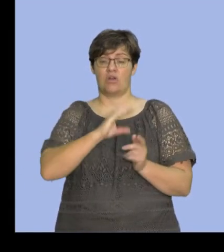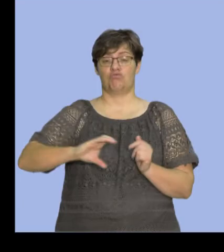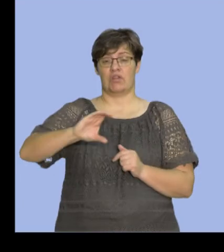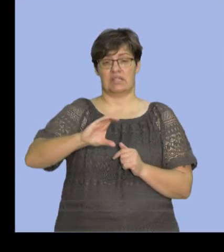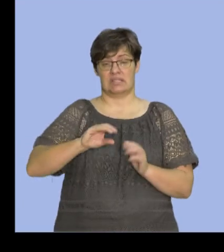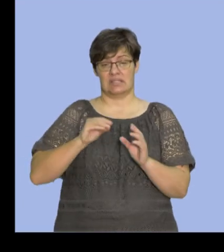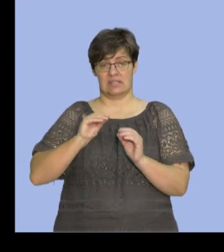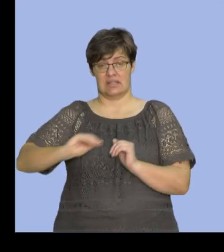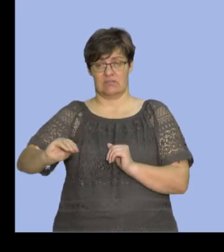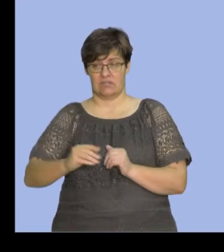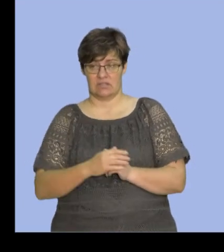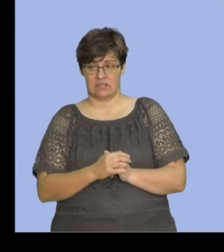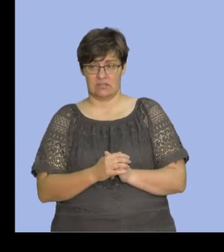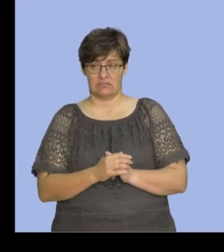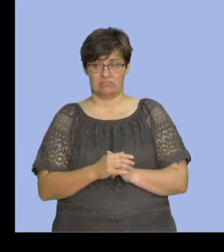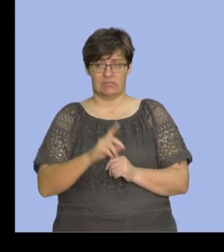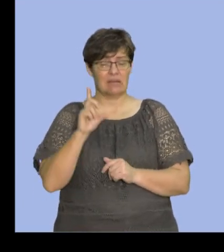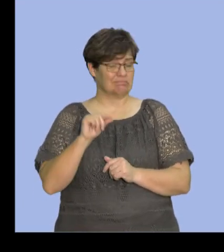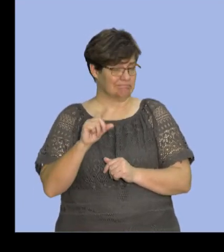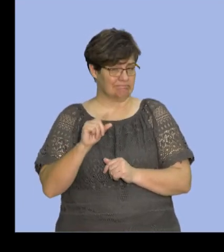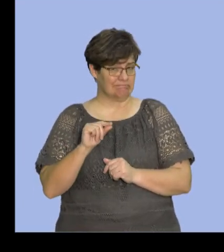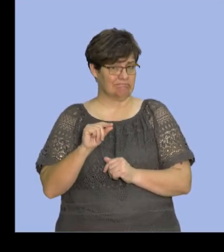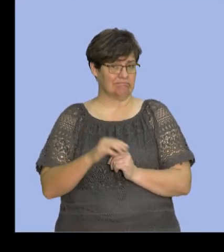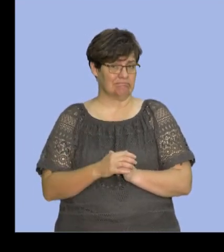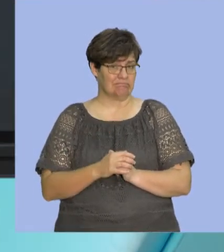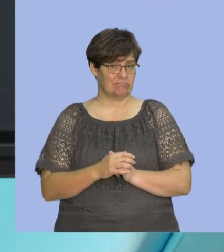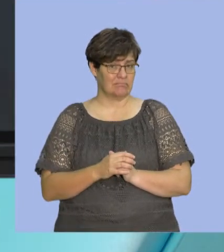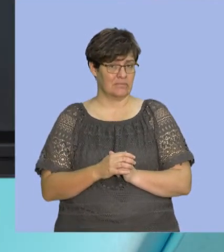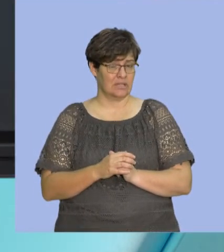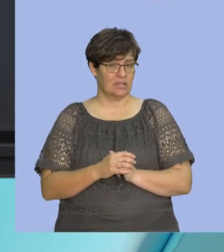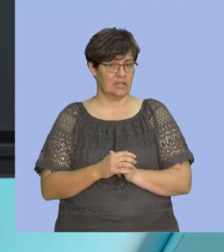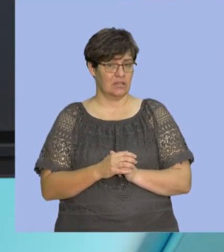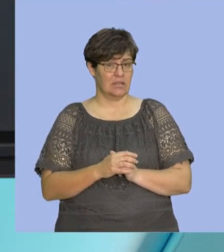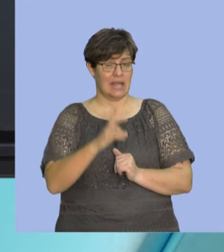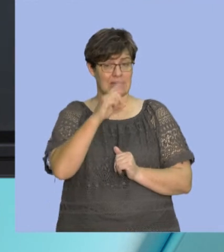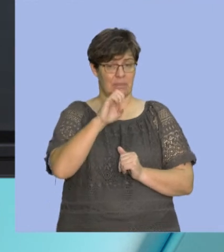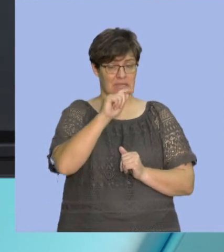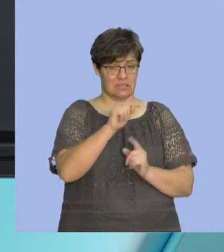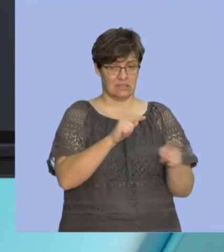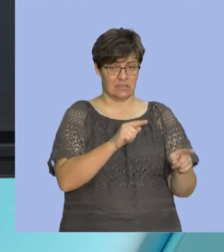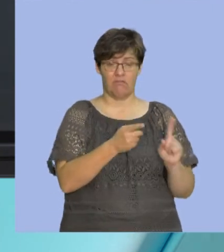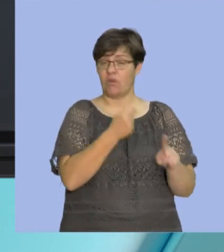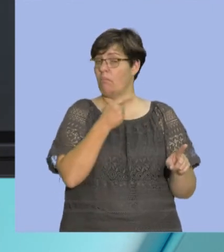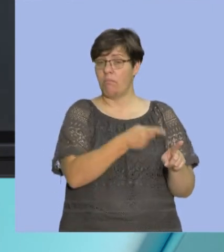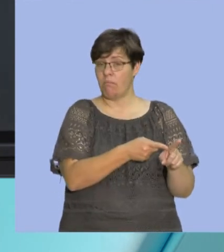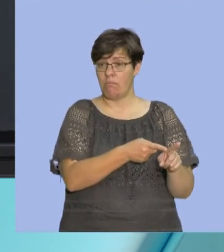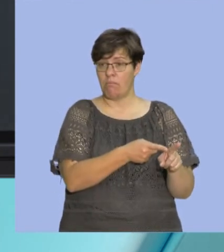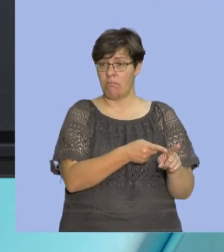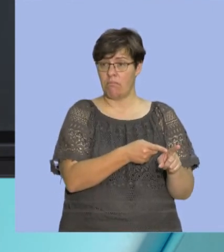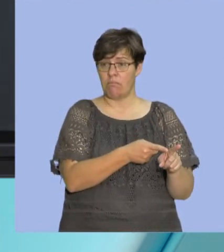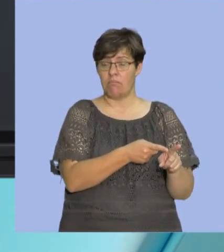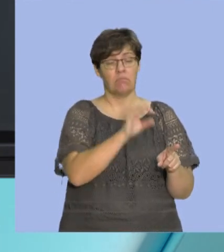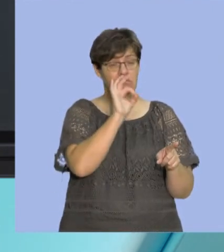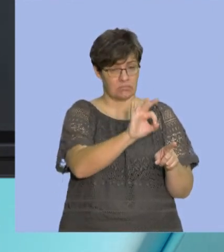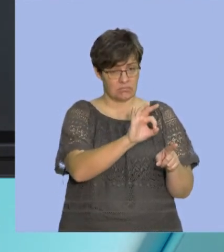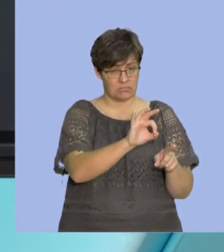Right. Interesting one. There was a debit note from whom was recorded